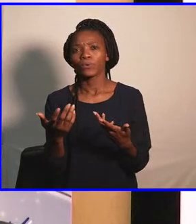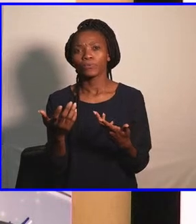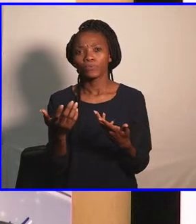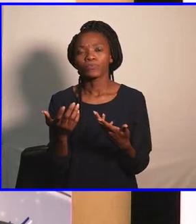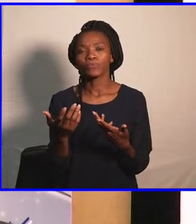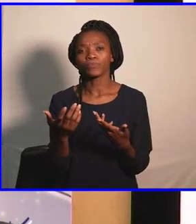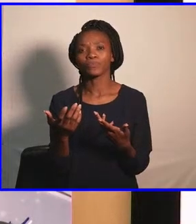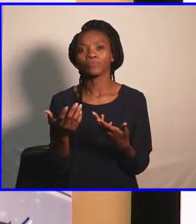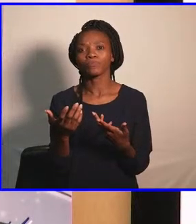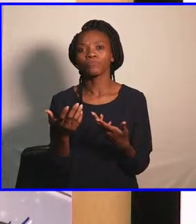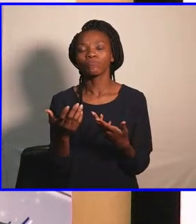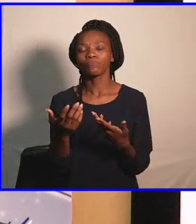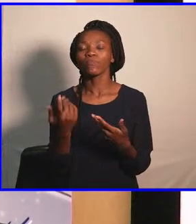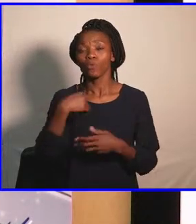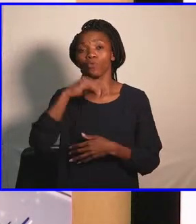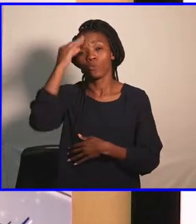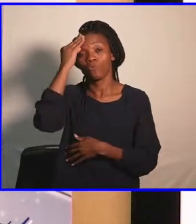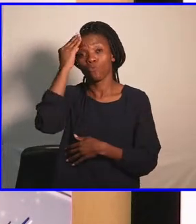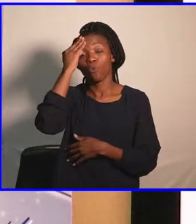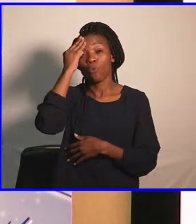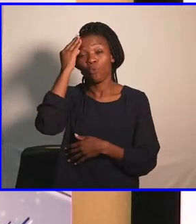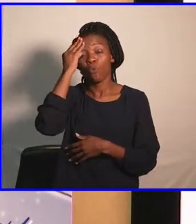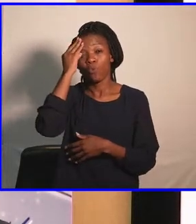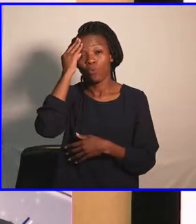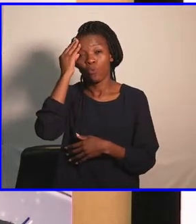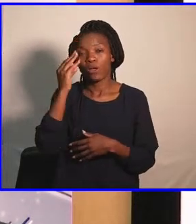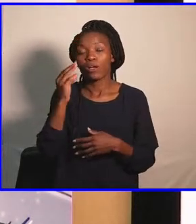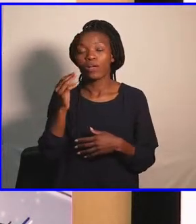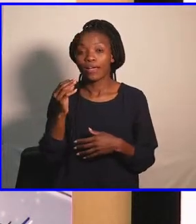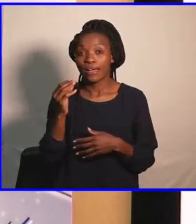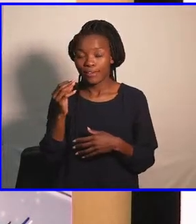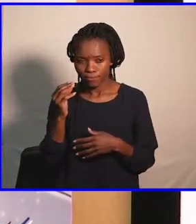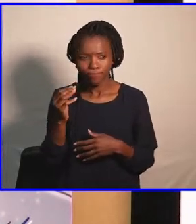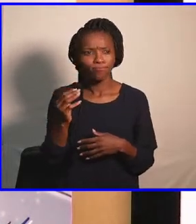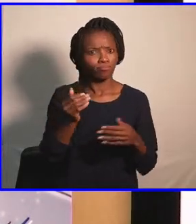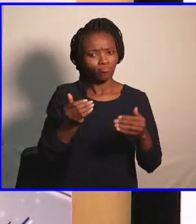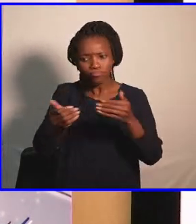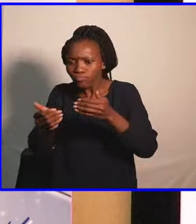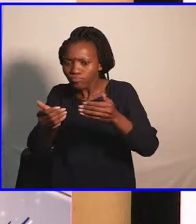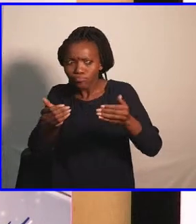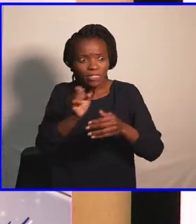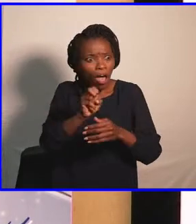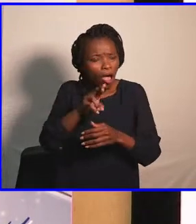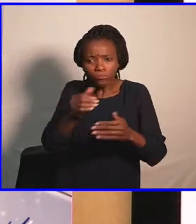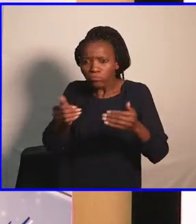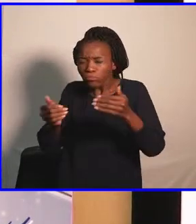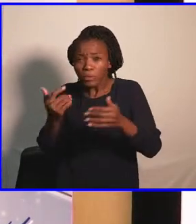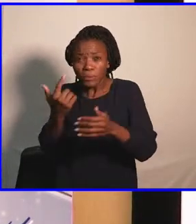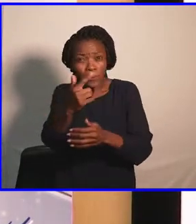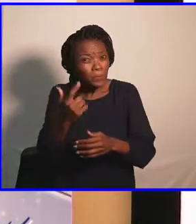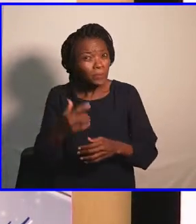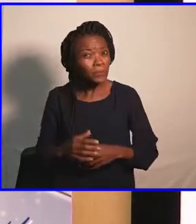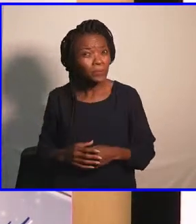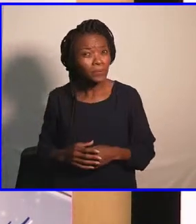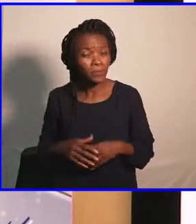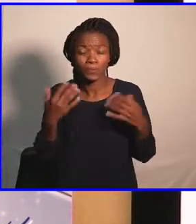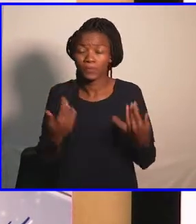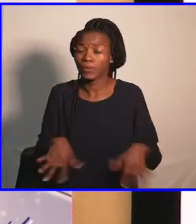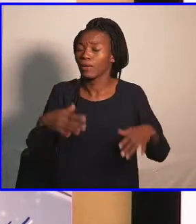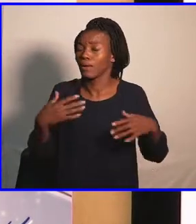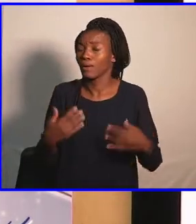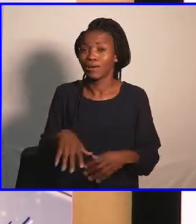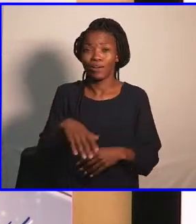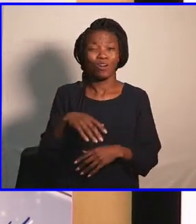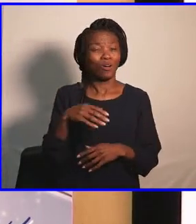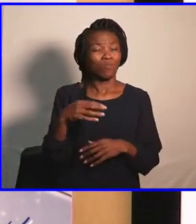and we all know how that was administered by SARS. SARS played a